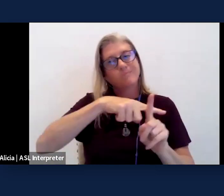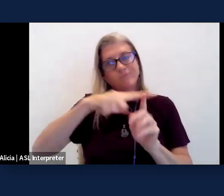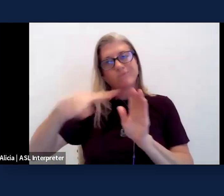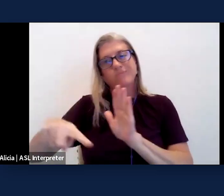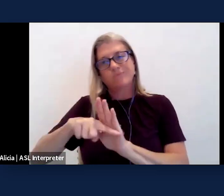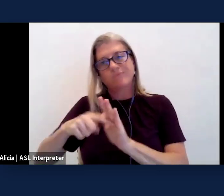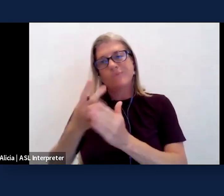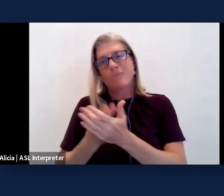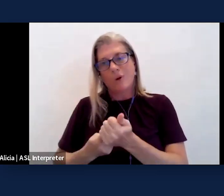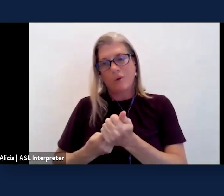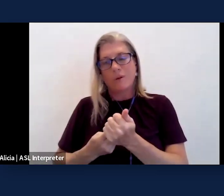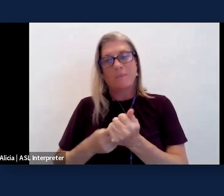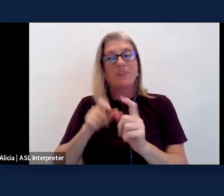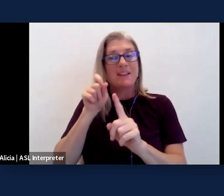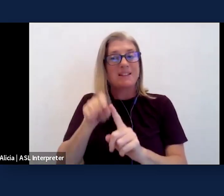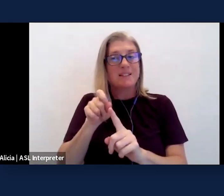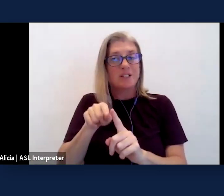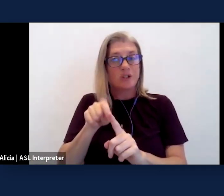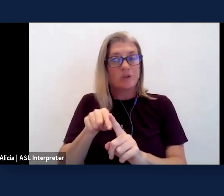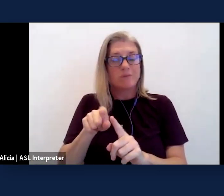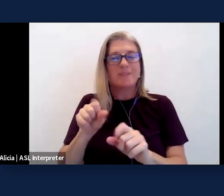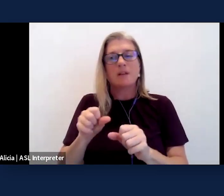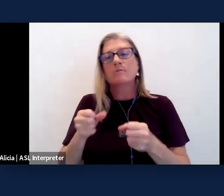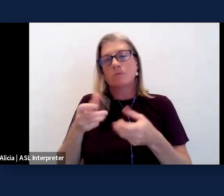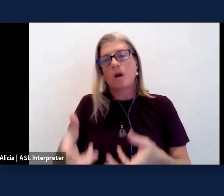negatives. Digital stimulation can cause hemorrhoids.